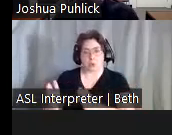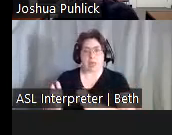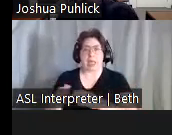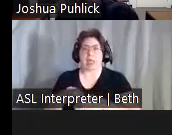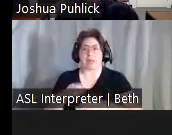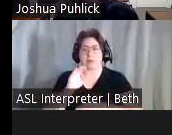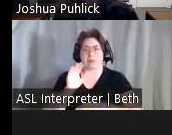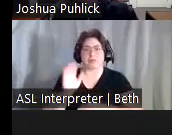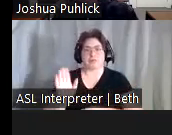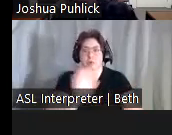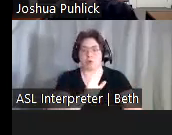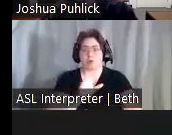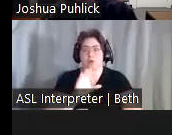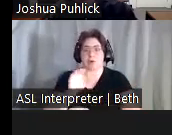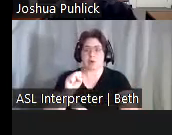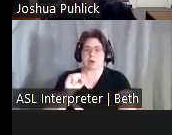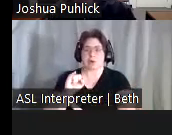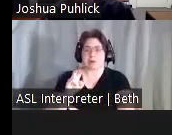prescriptions.